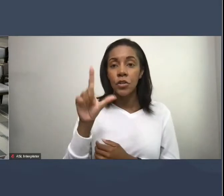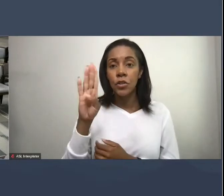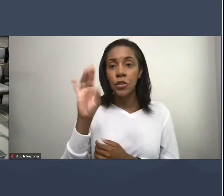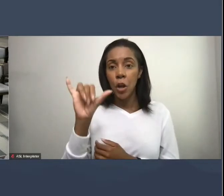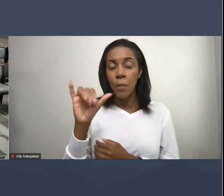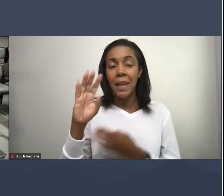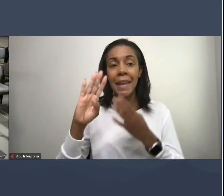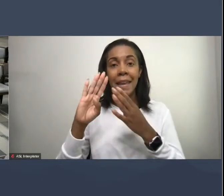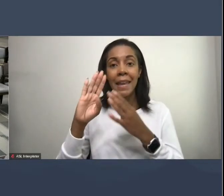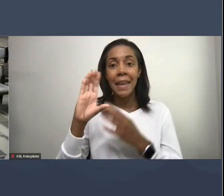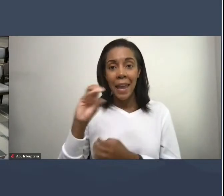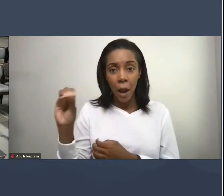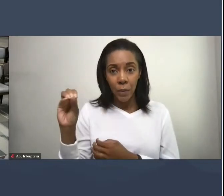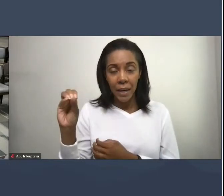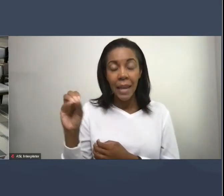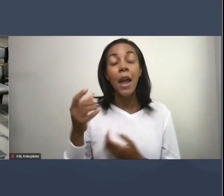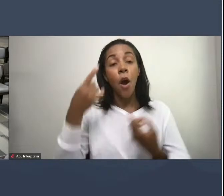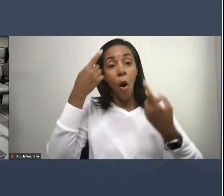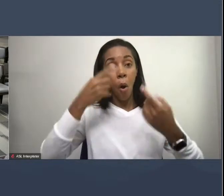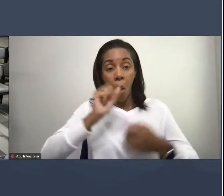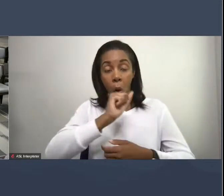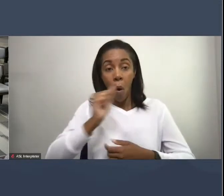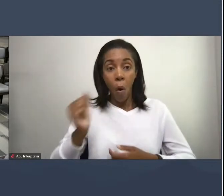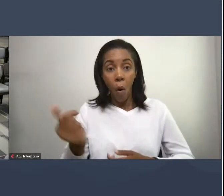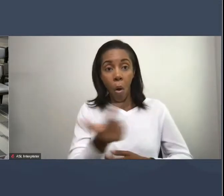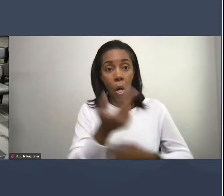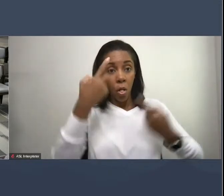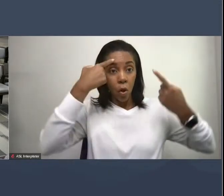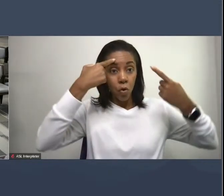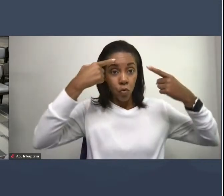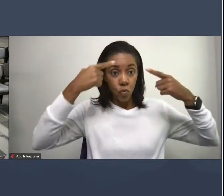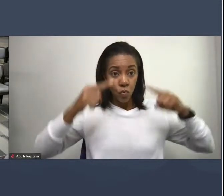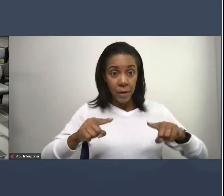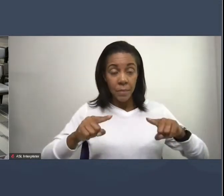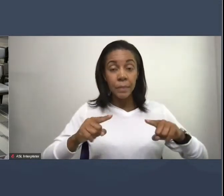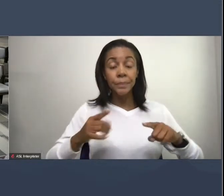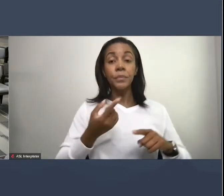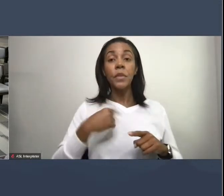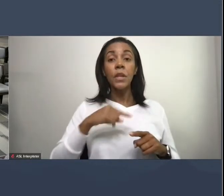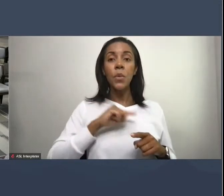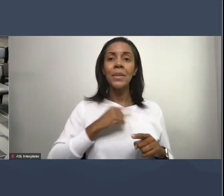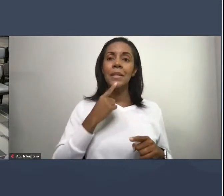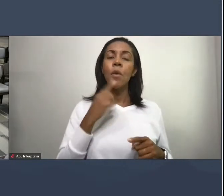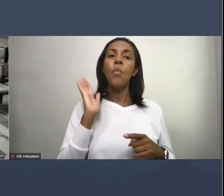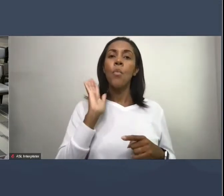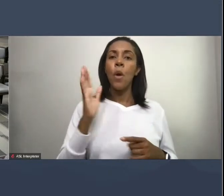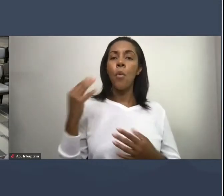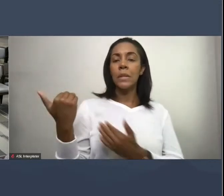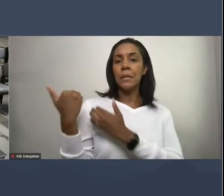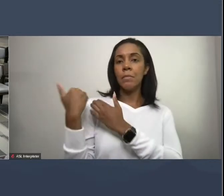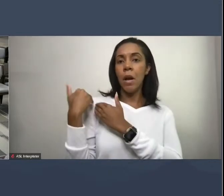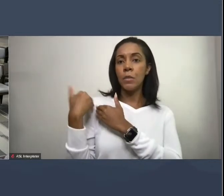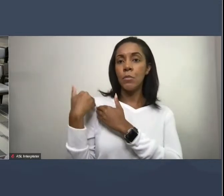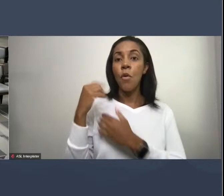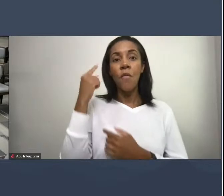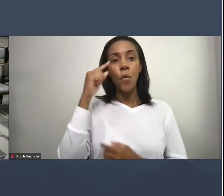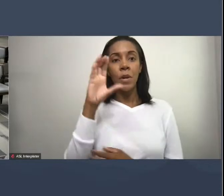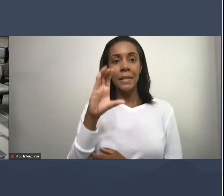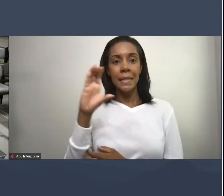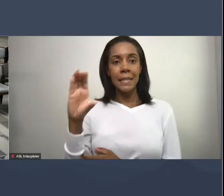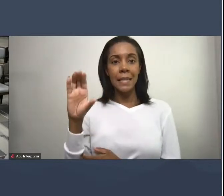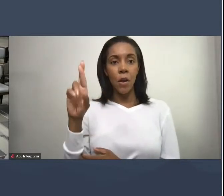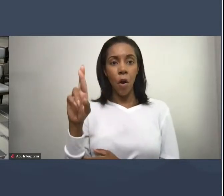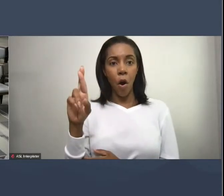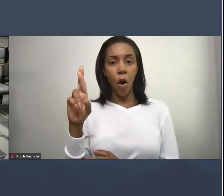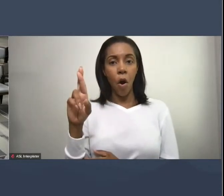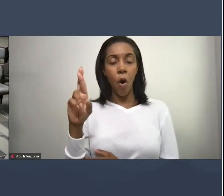them all. A memorandum of agreement at that time saying, okay, we're going to take responsibility for implementing the CCR rule and the